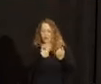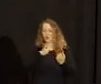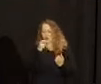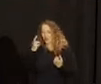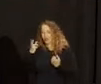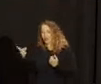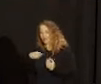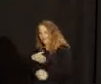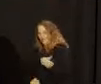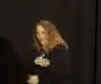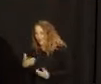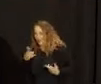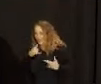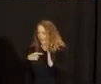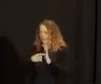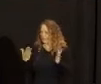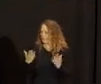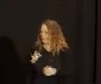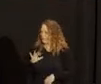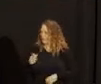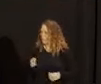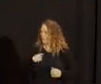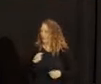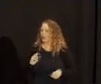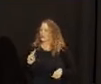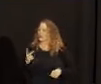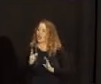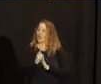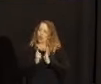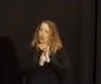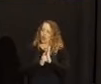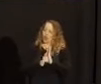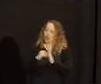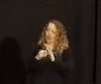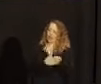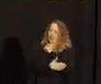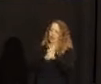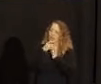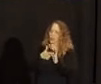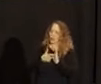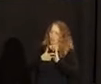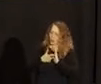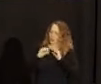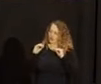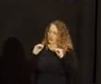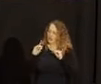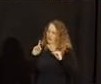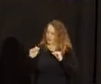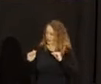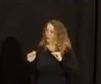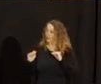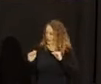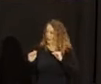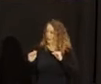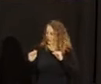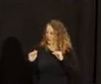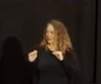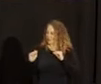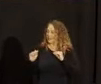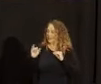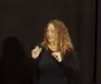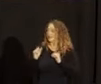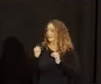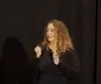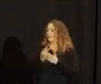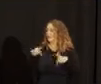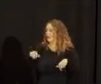that, for example, here in Florida, the second law in the country that required the teaching of disability history was passed